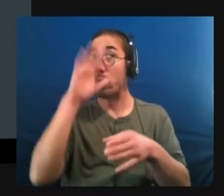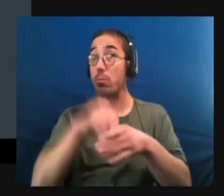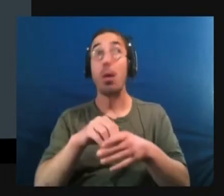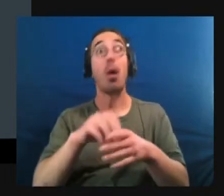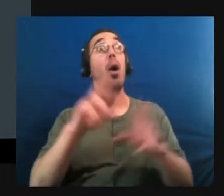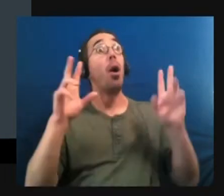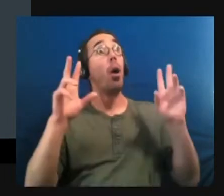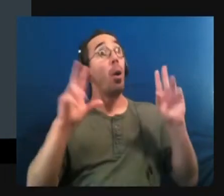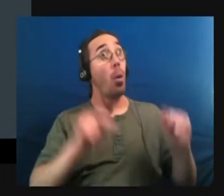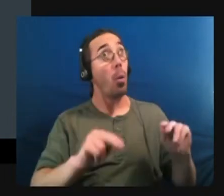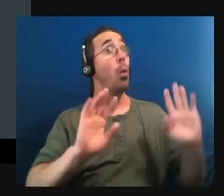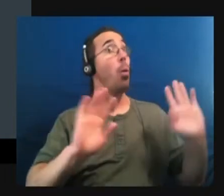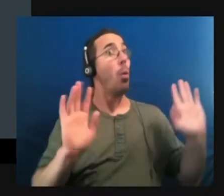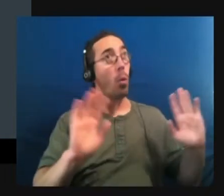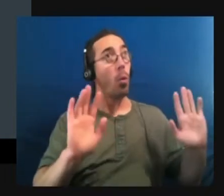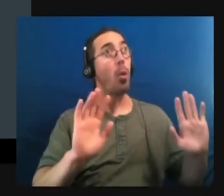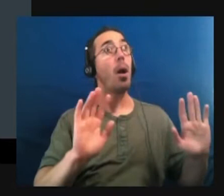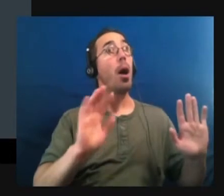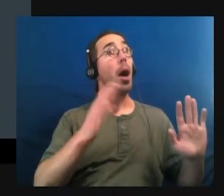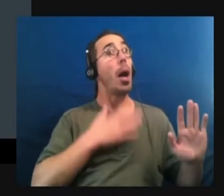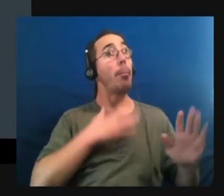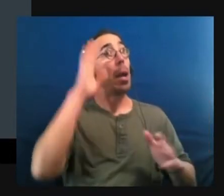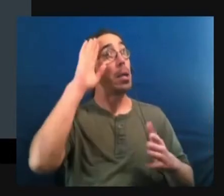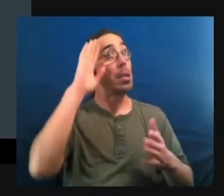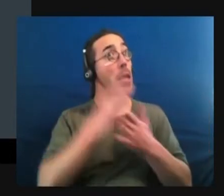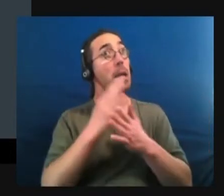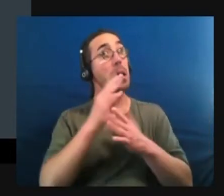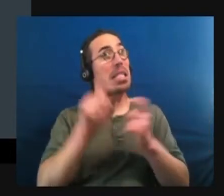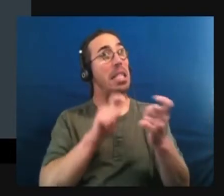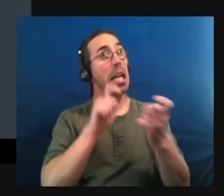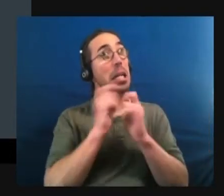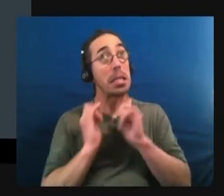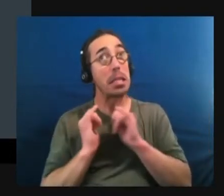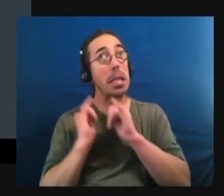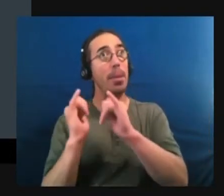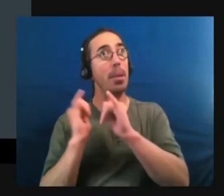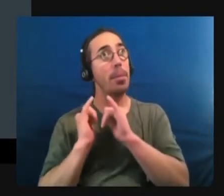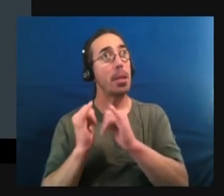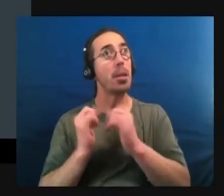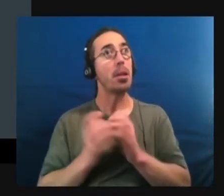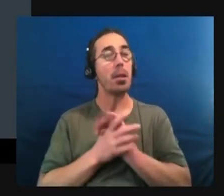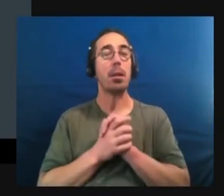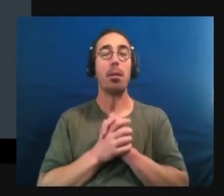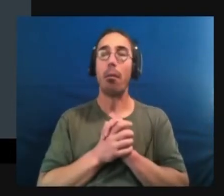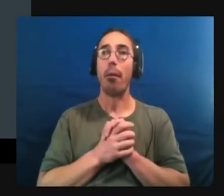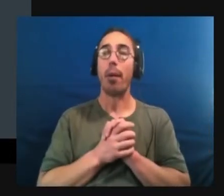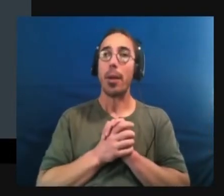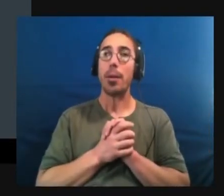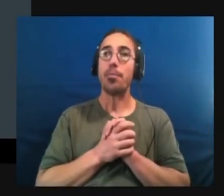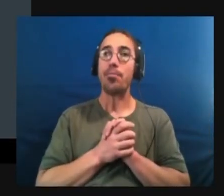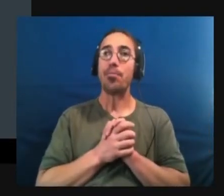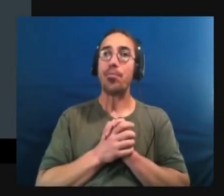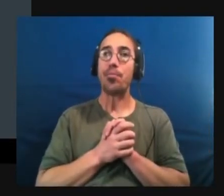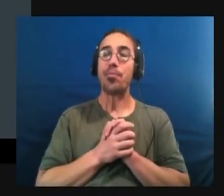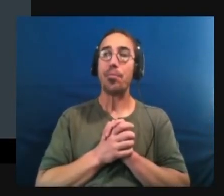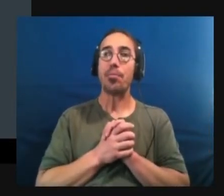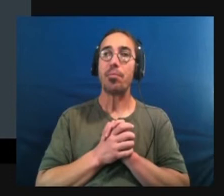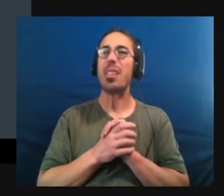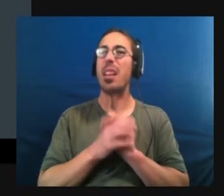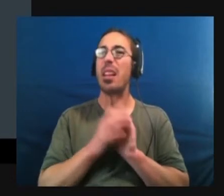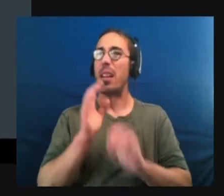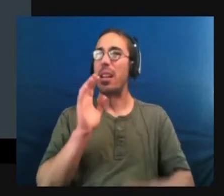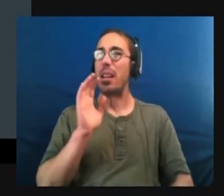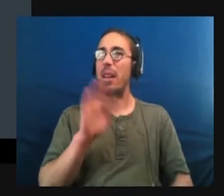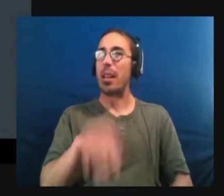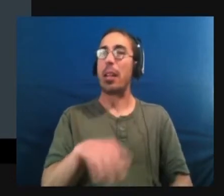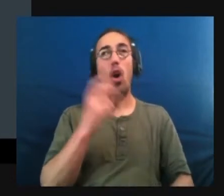"No, my son is exactly like me." And that's a very typical pattern. A lot